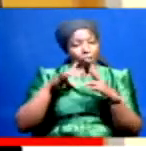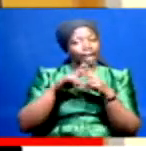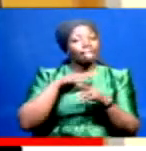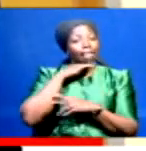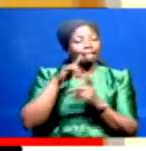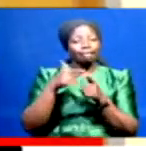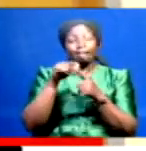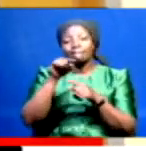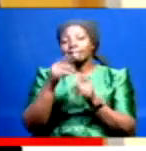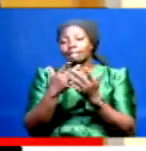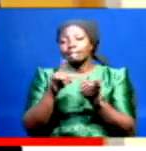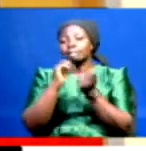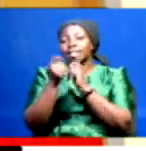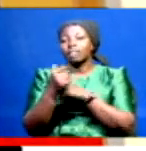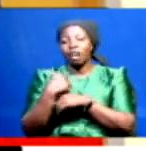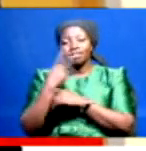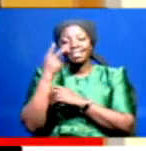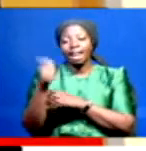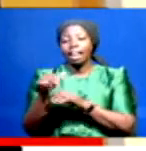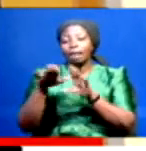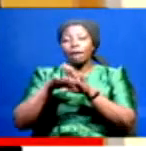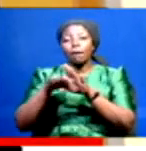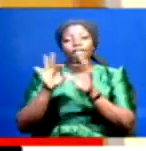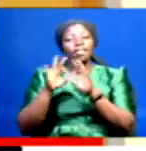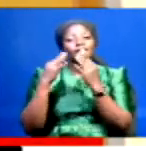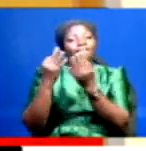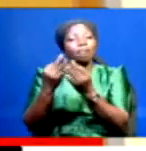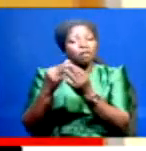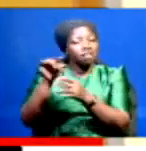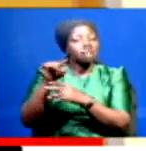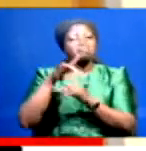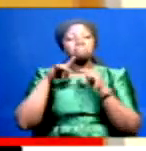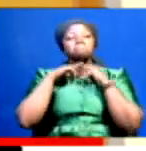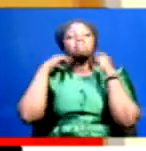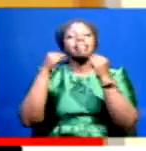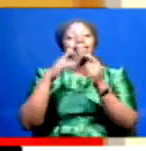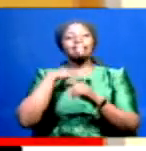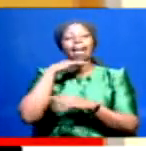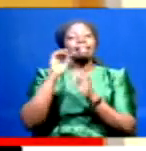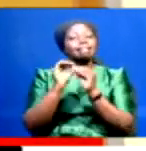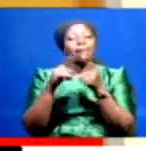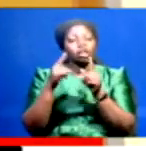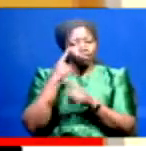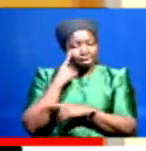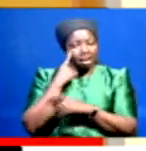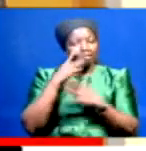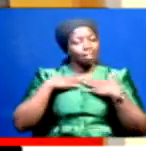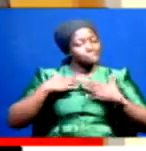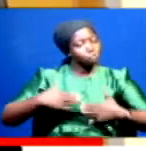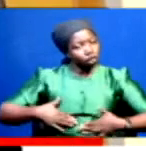have not seen any member of the family of this particular pastor die. You've seen the macheted bodies of those kids. I've